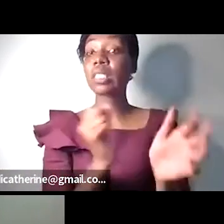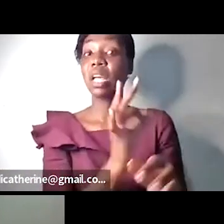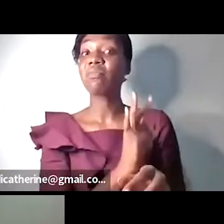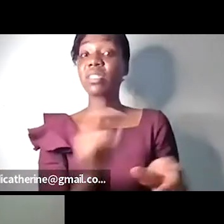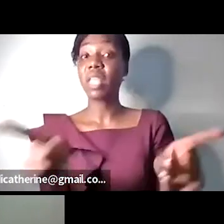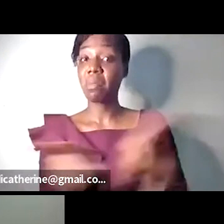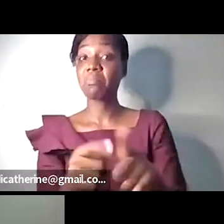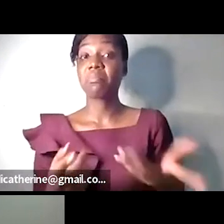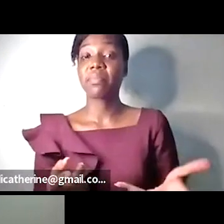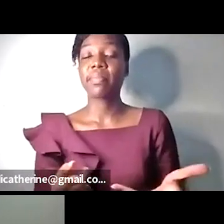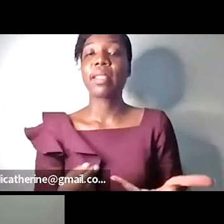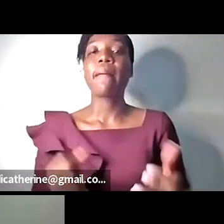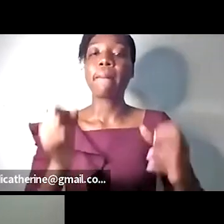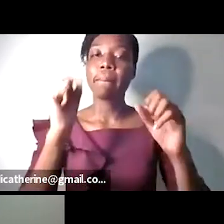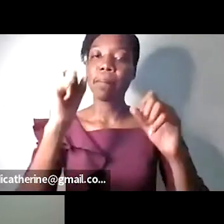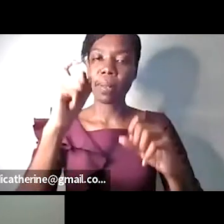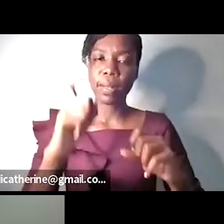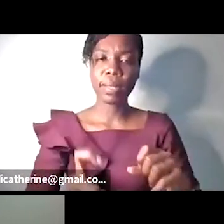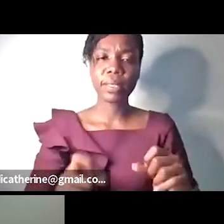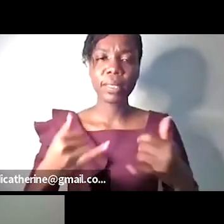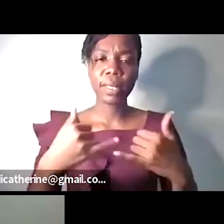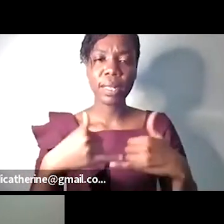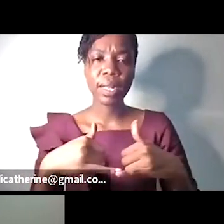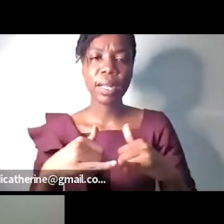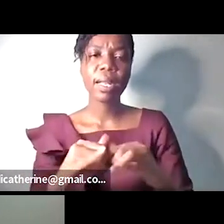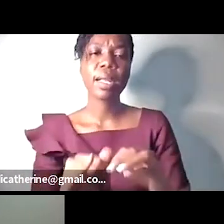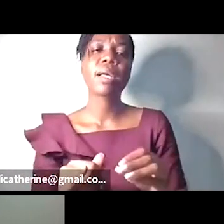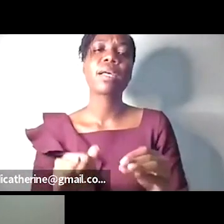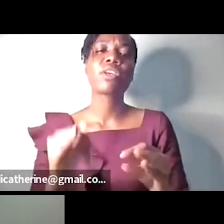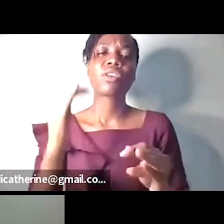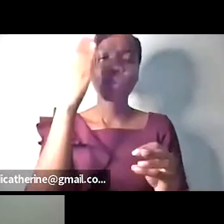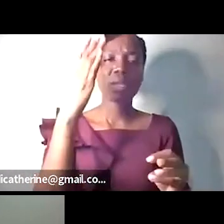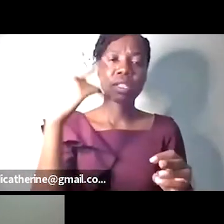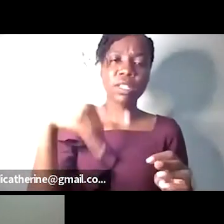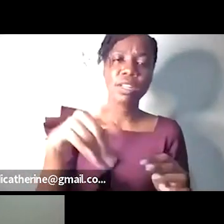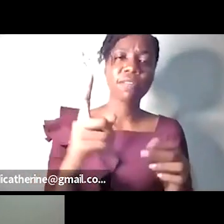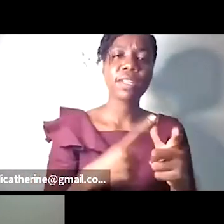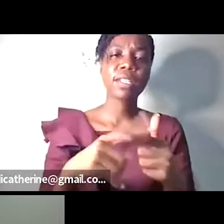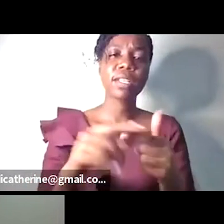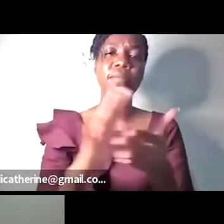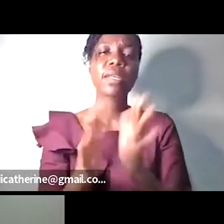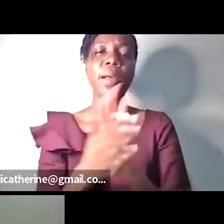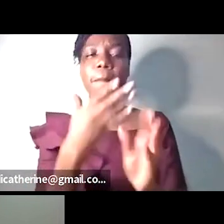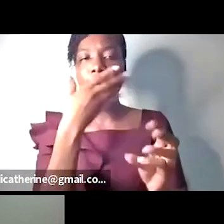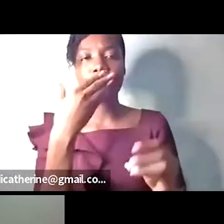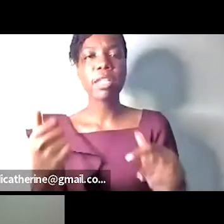So always cultivate yourself, try to be the best version of yourself every day. Thank